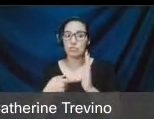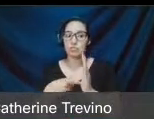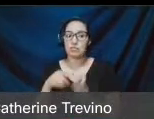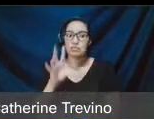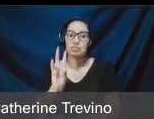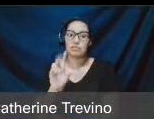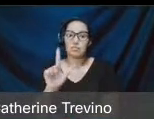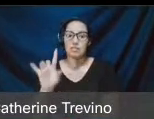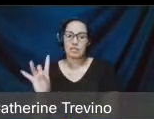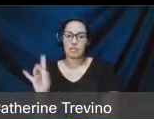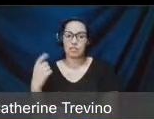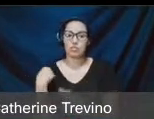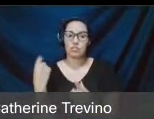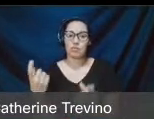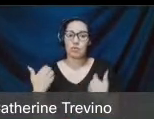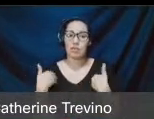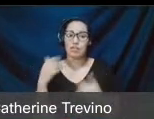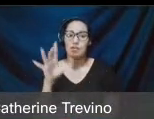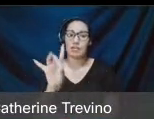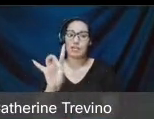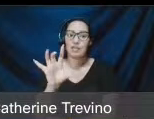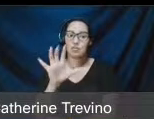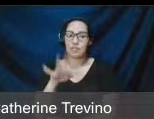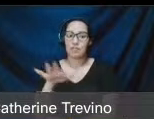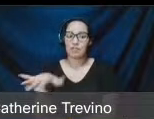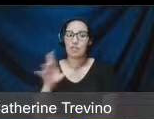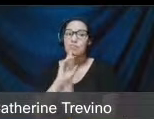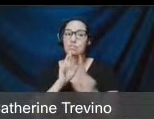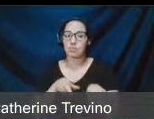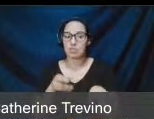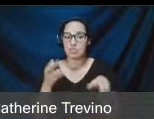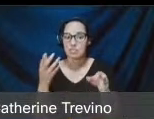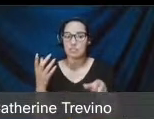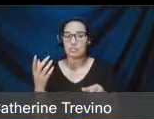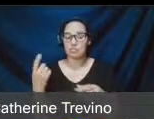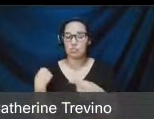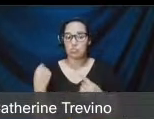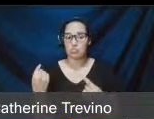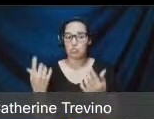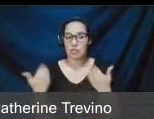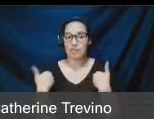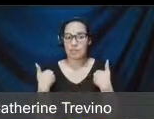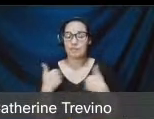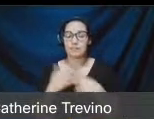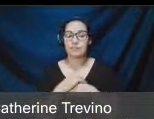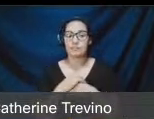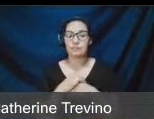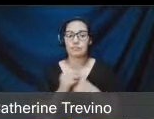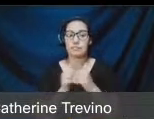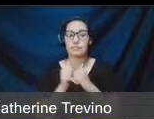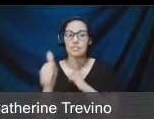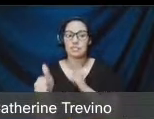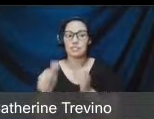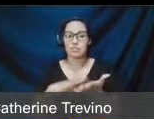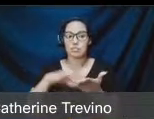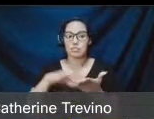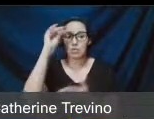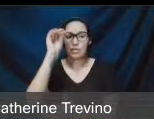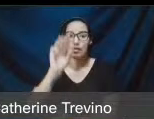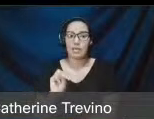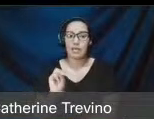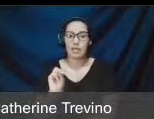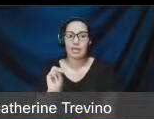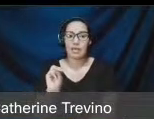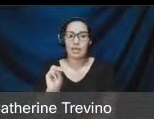So far, we have 855 responses to date. Our distance learning MOU, we developed an MOU